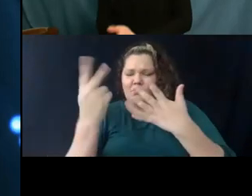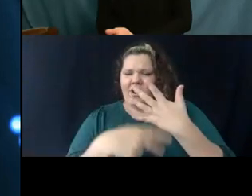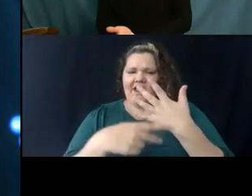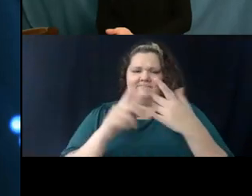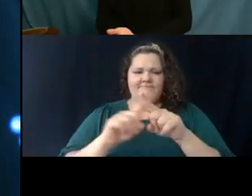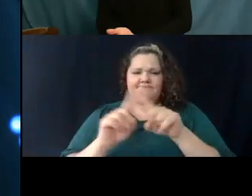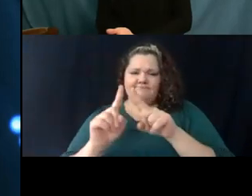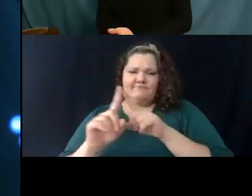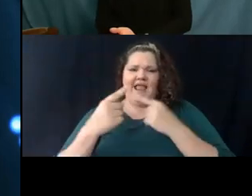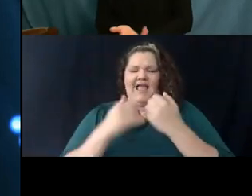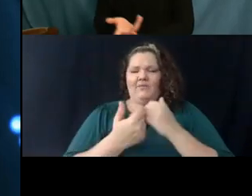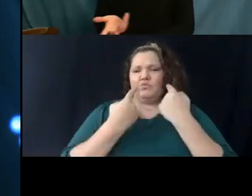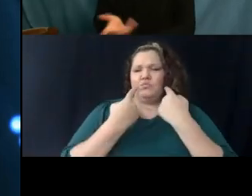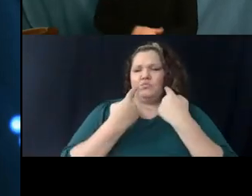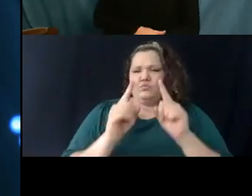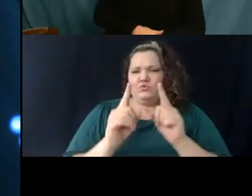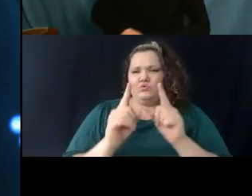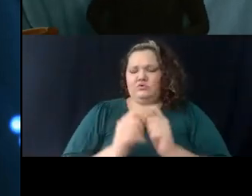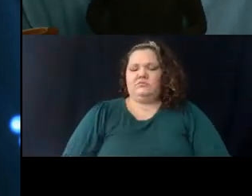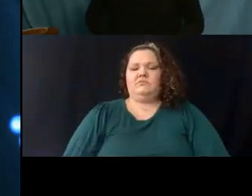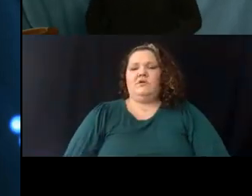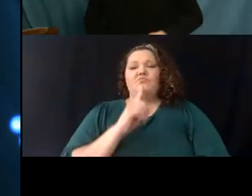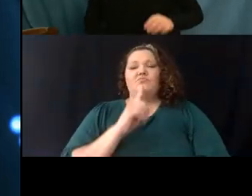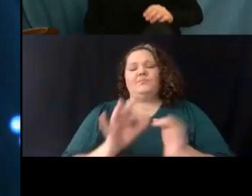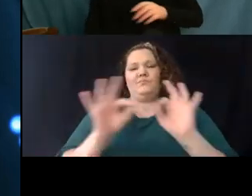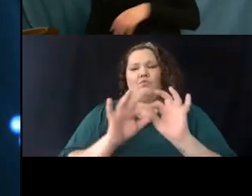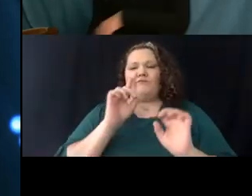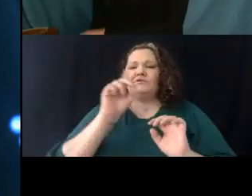And we know that on Zoom, we have a chat feature, obviously.